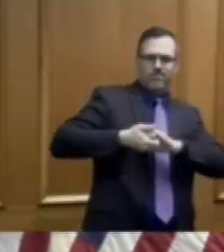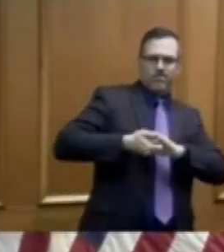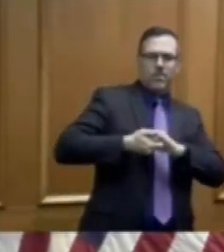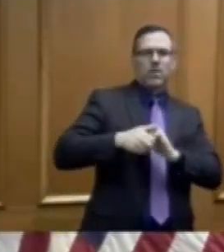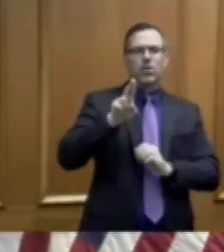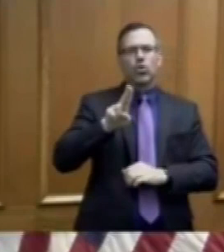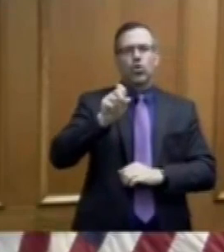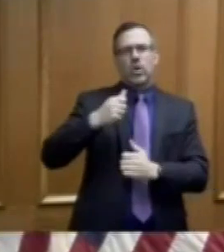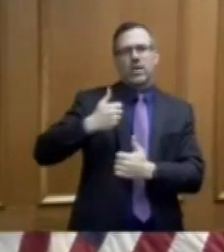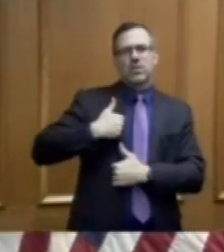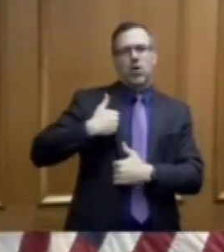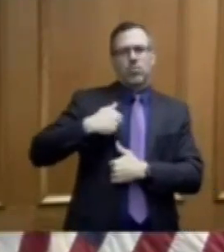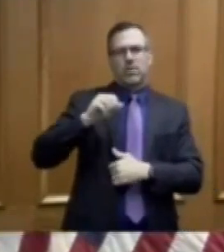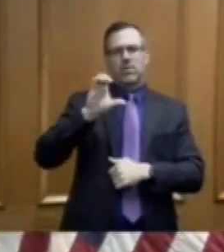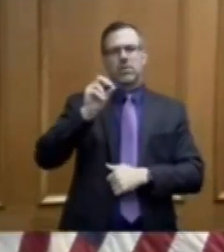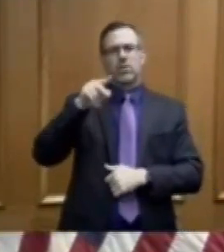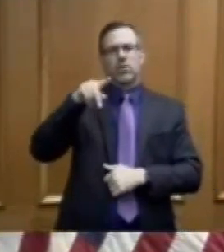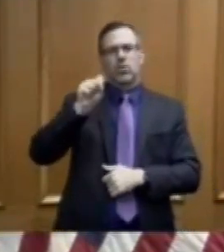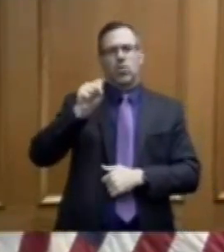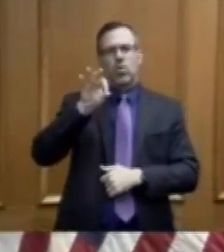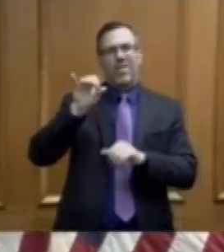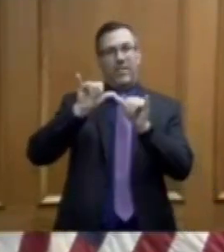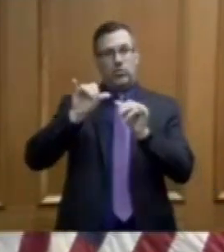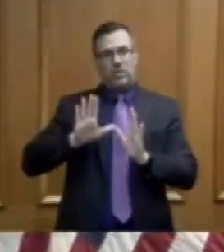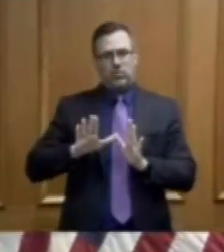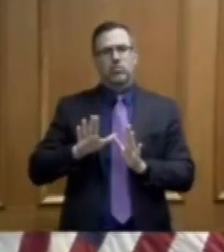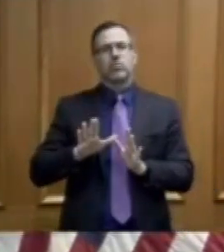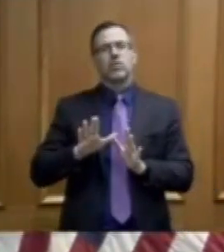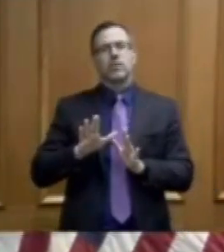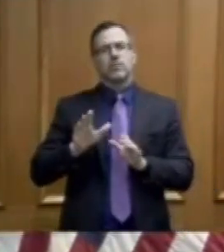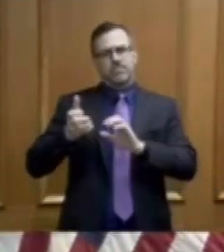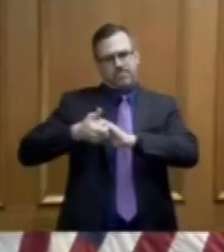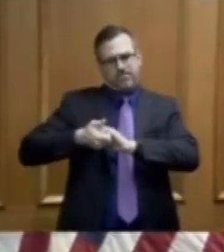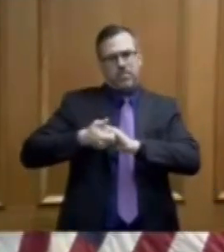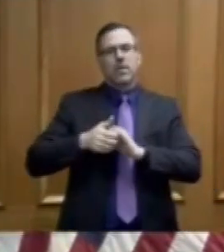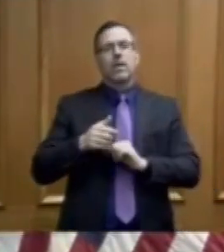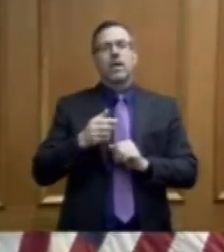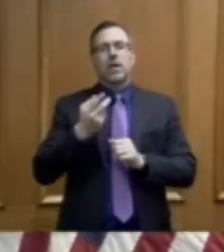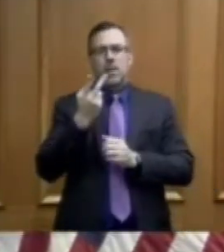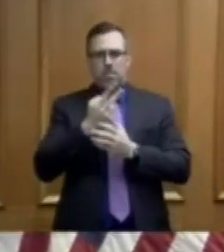the healthcare providers, who each are providing their own